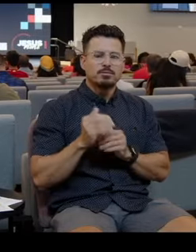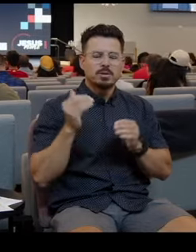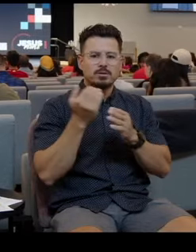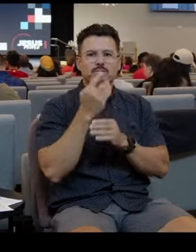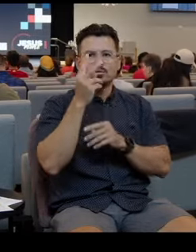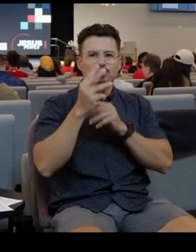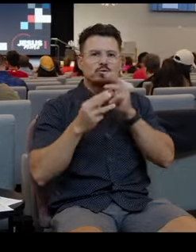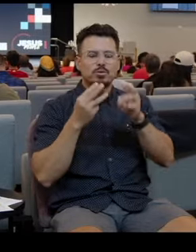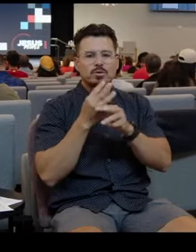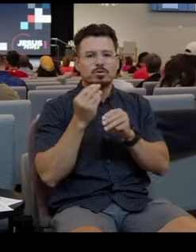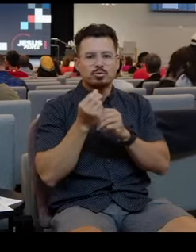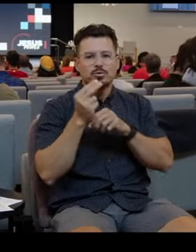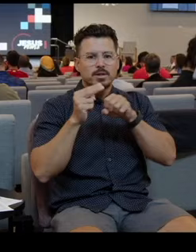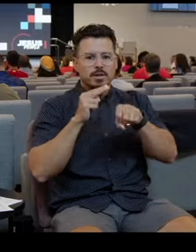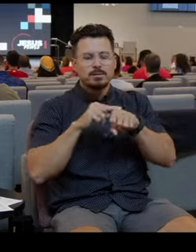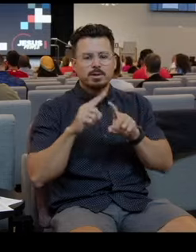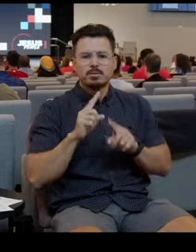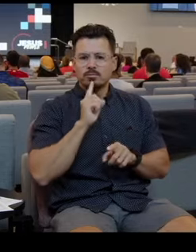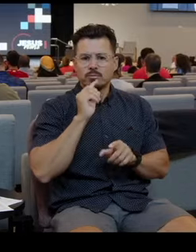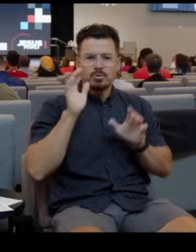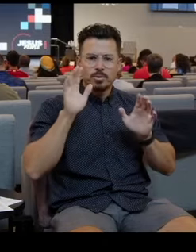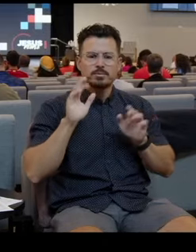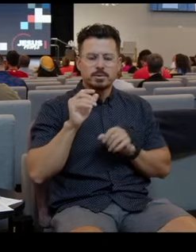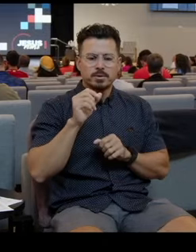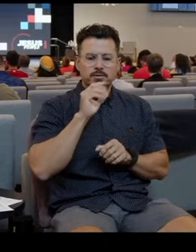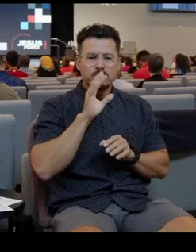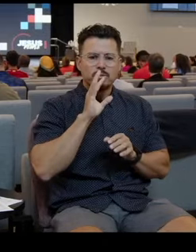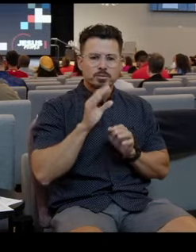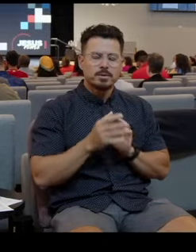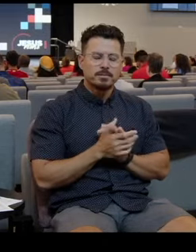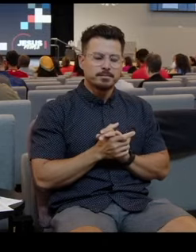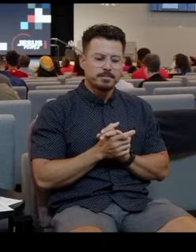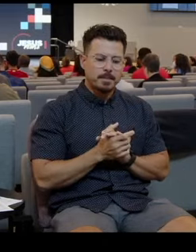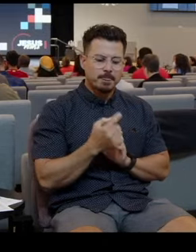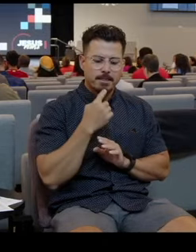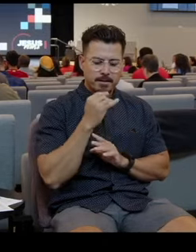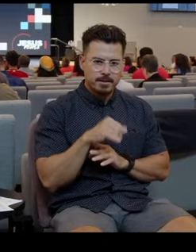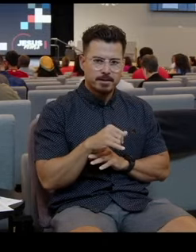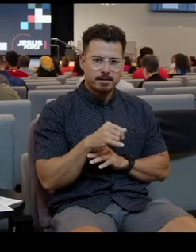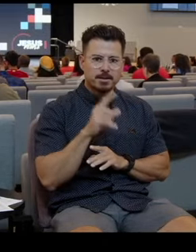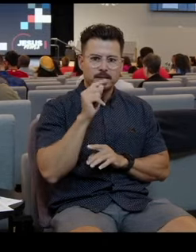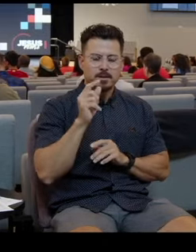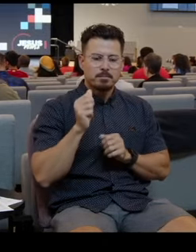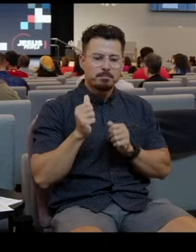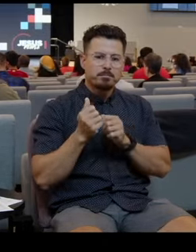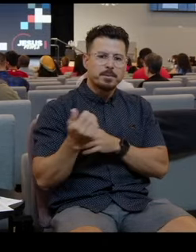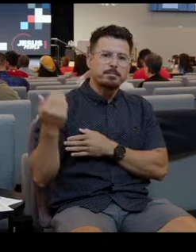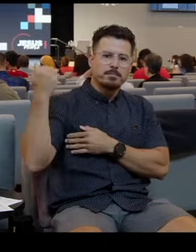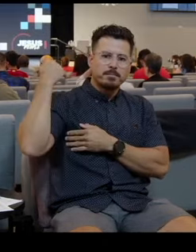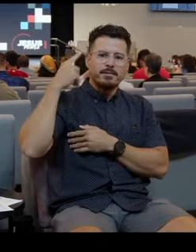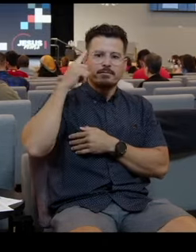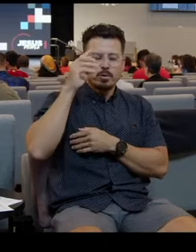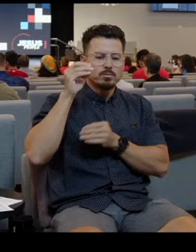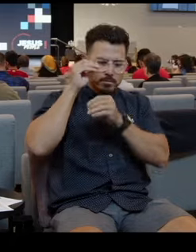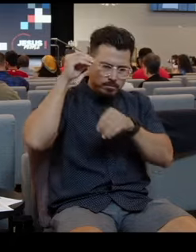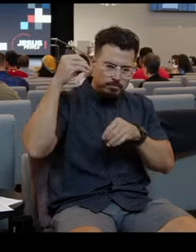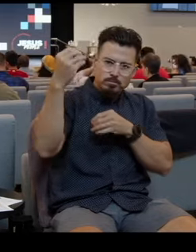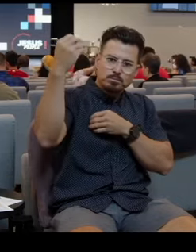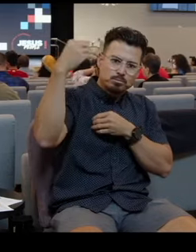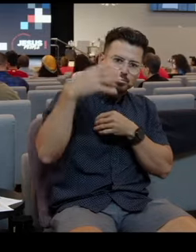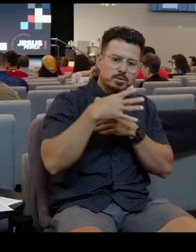nation. But he made a tremendous statement about this tension. He said, the past is for inspiration,